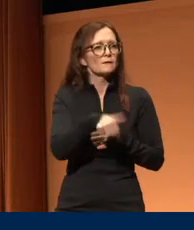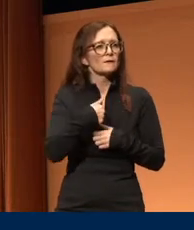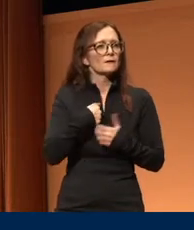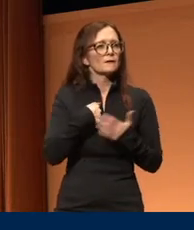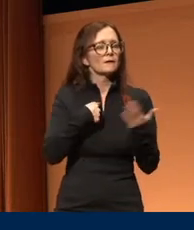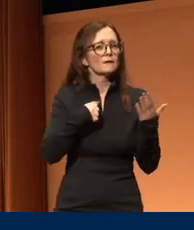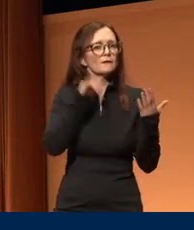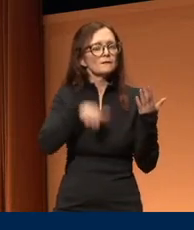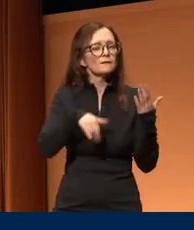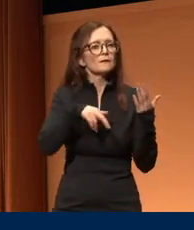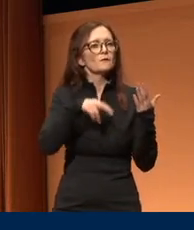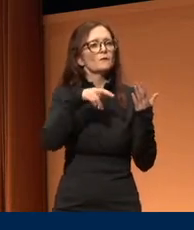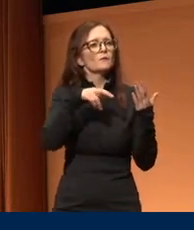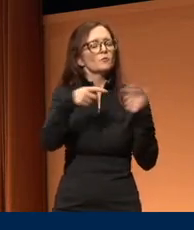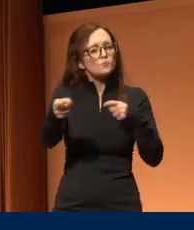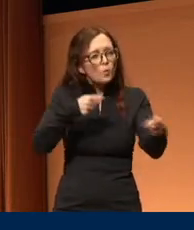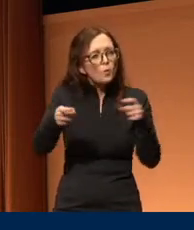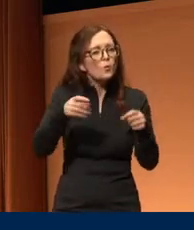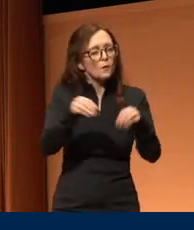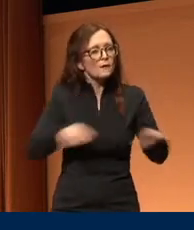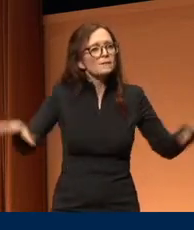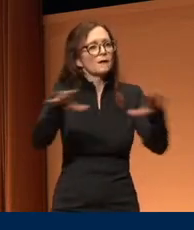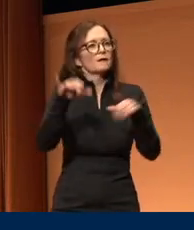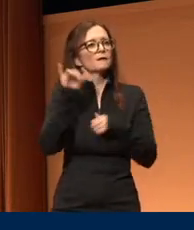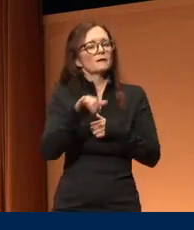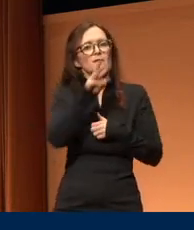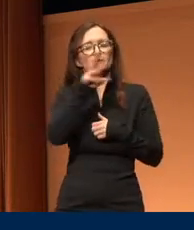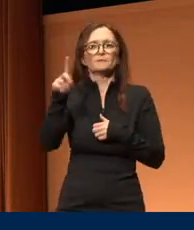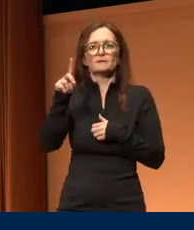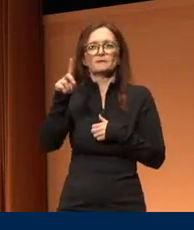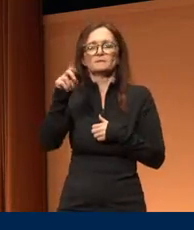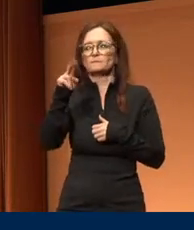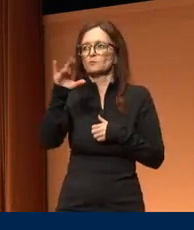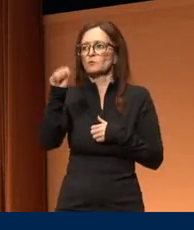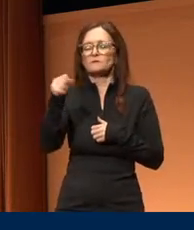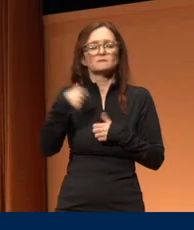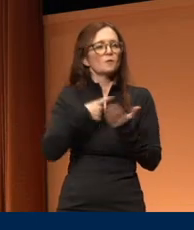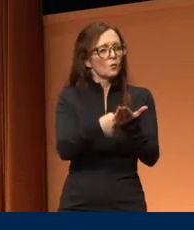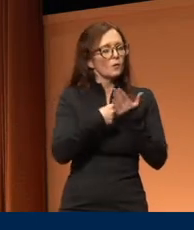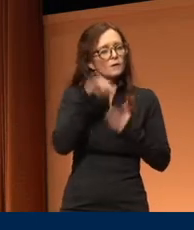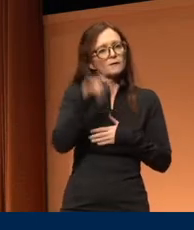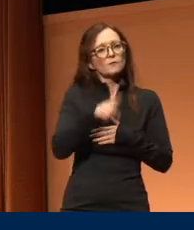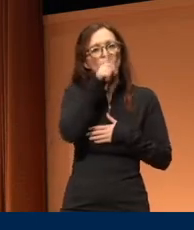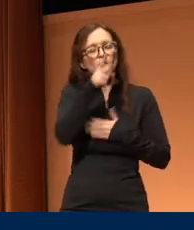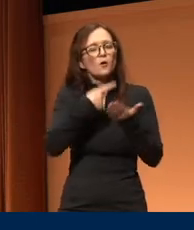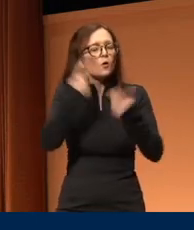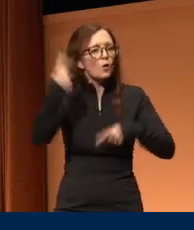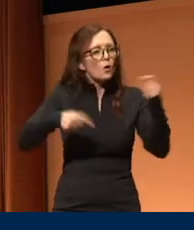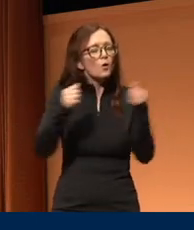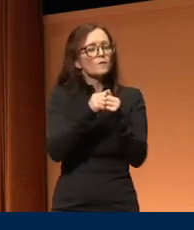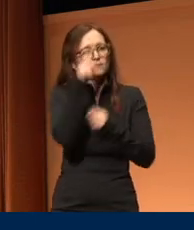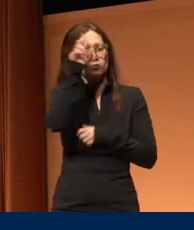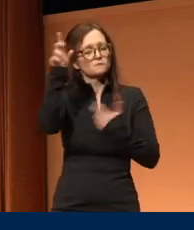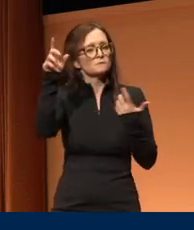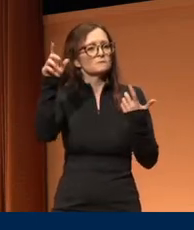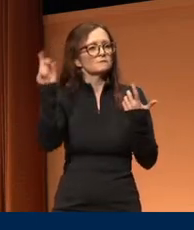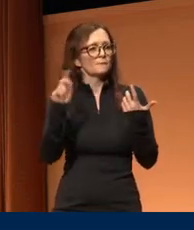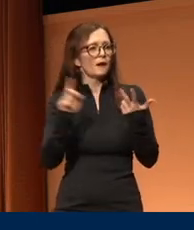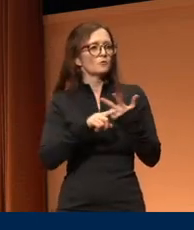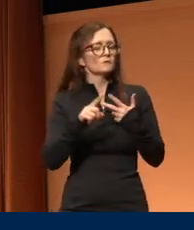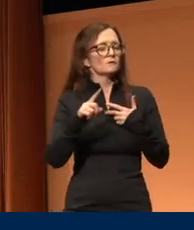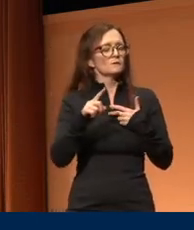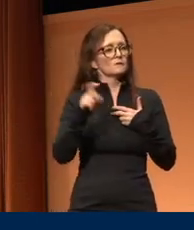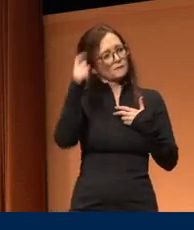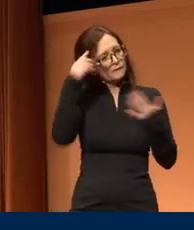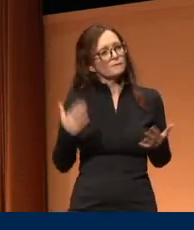On the Ruling of Men, W.E.B. Du Bois argues that, I quote, "the real argument for democracy is that